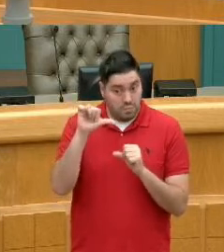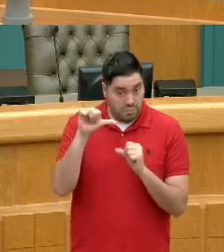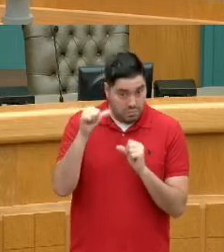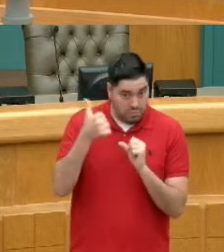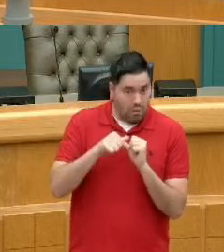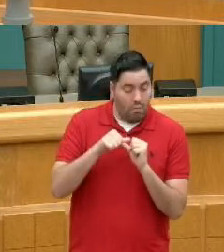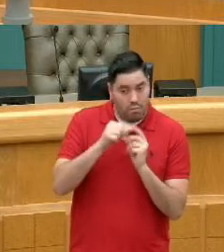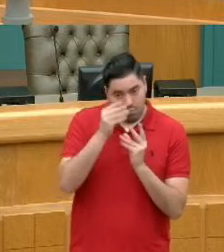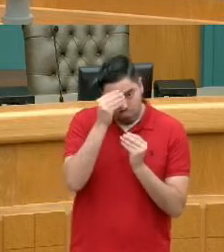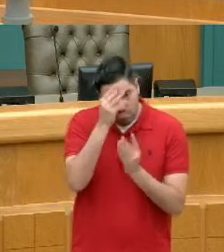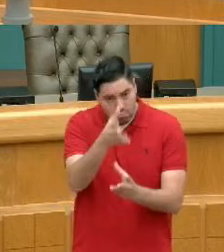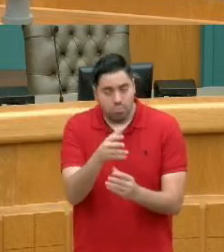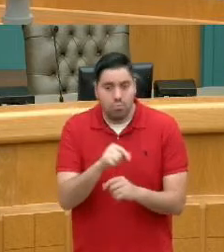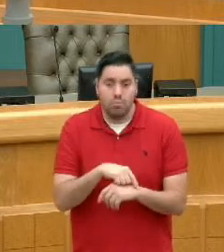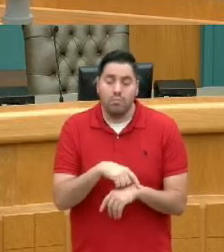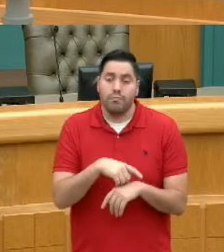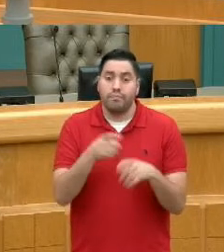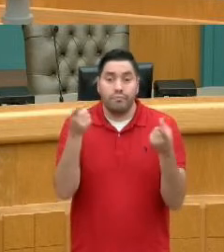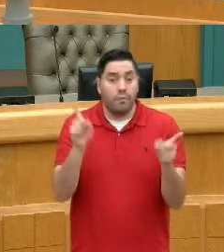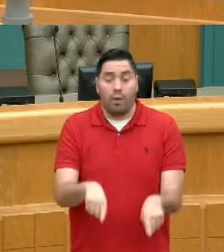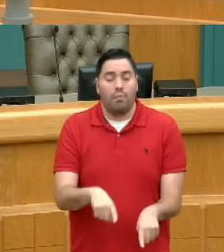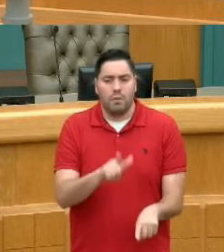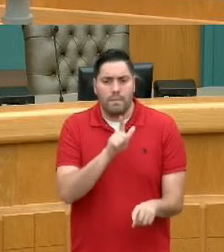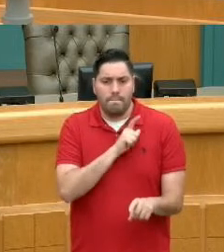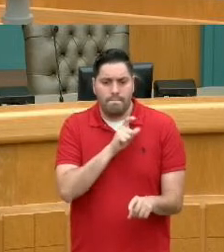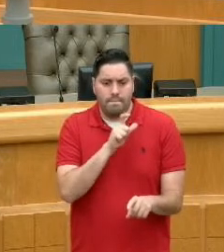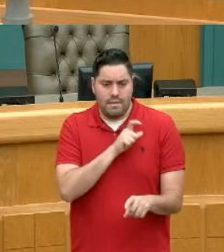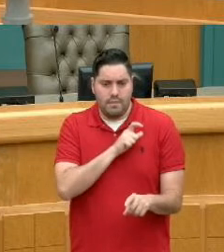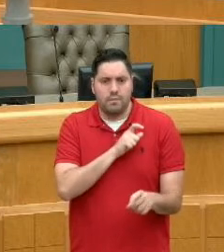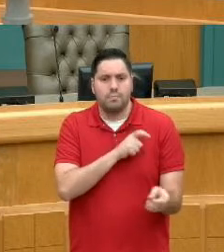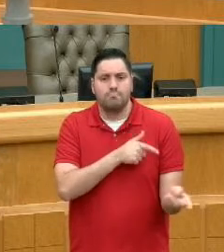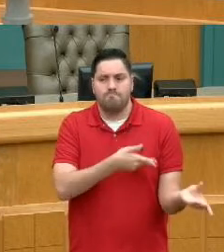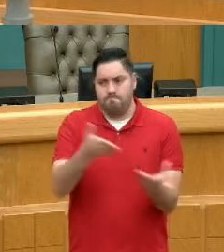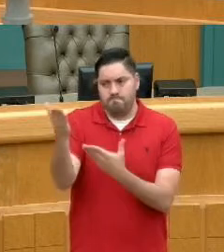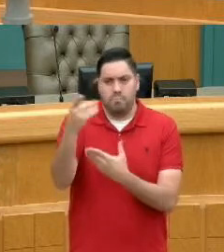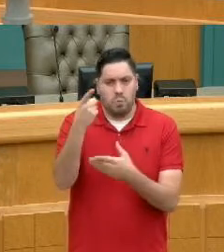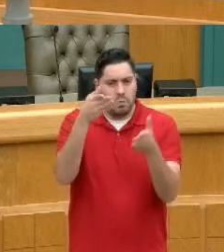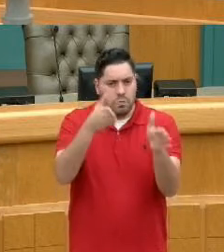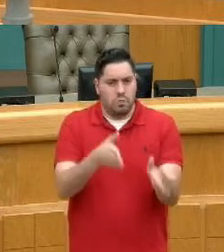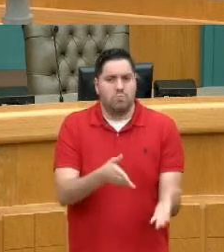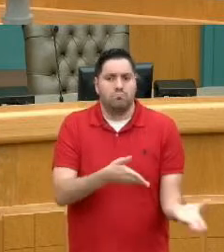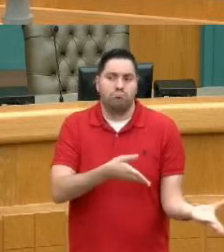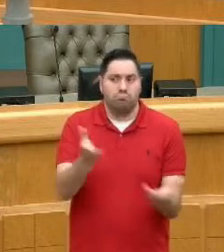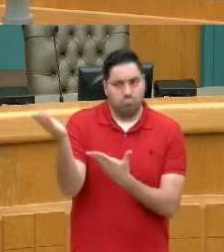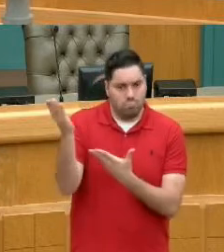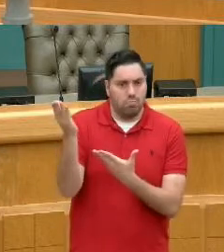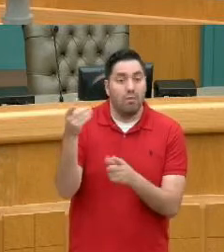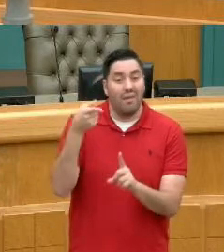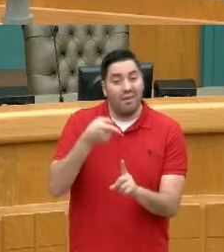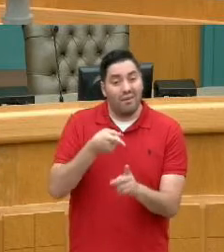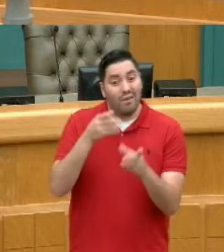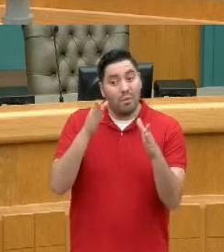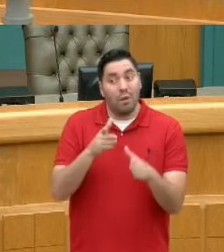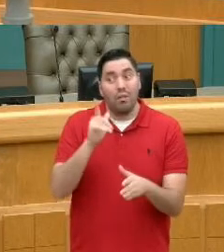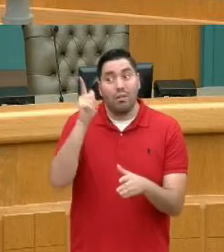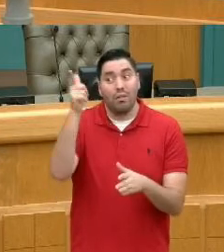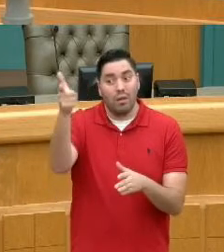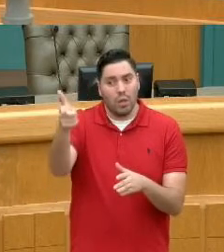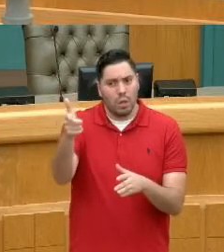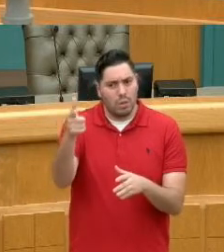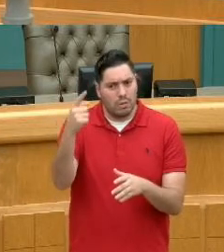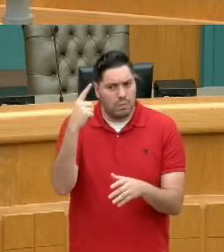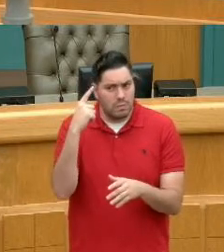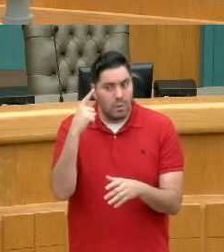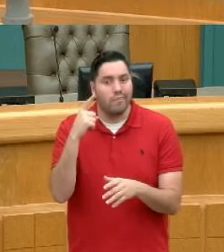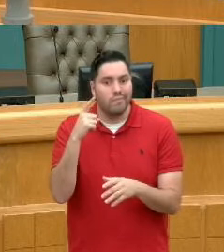an incident where the police transported a suspect or subject who was later determined to be